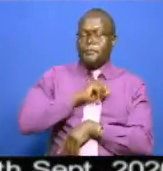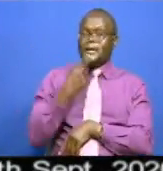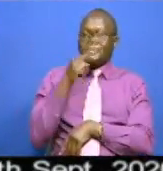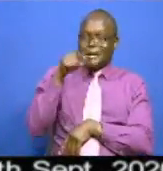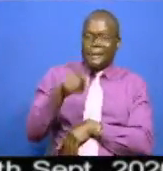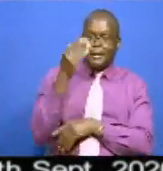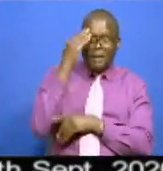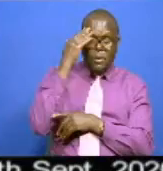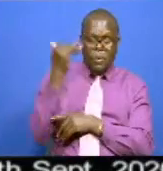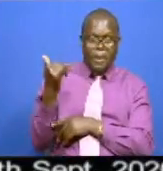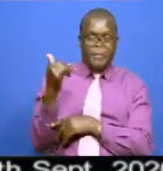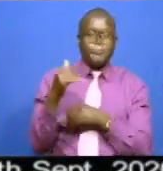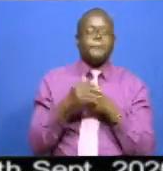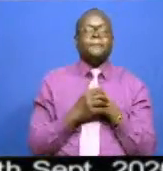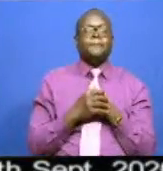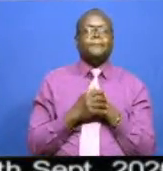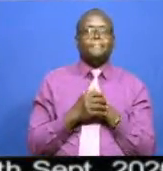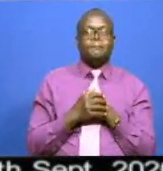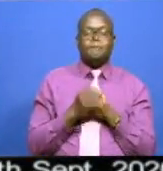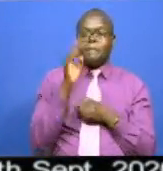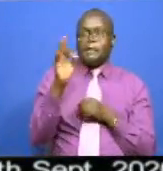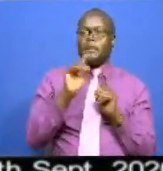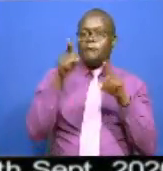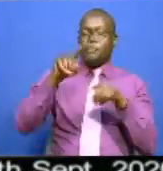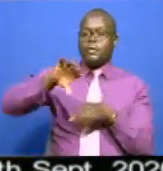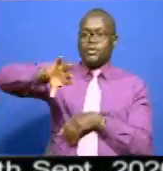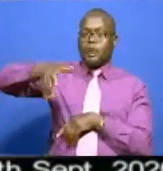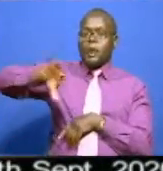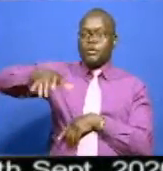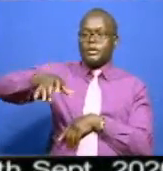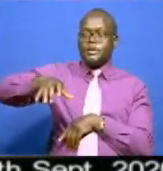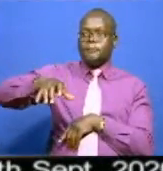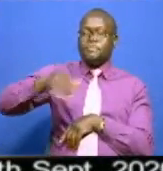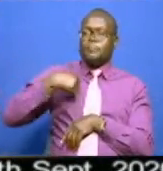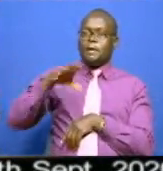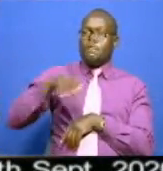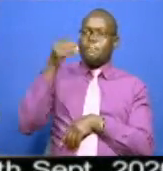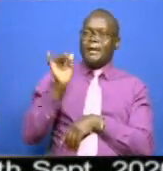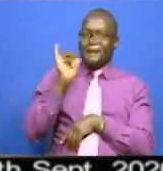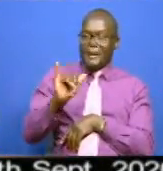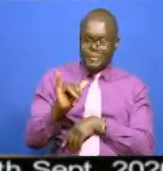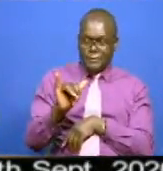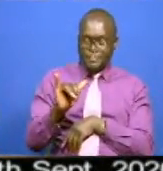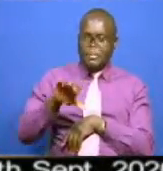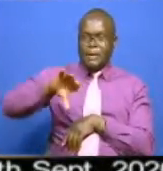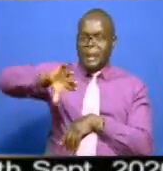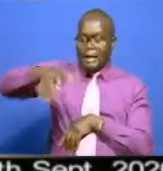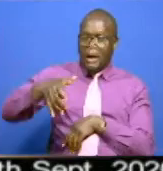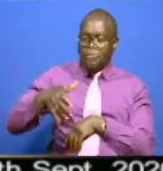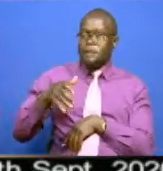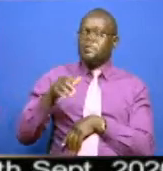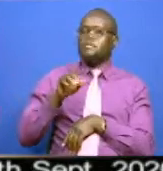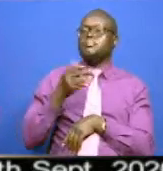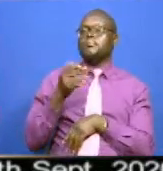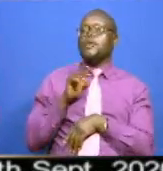Honorable Speaker, because if you go to counties, you find that counties are restricting